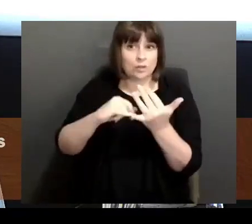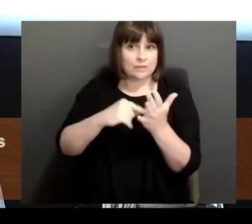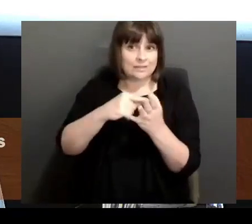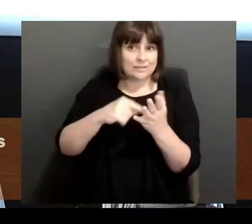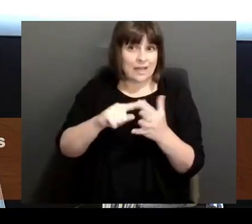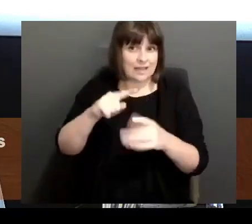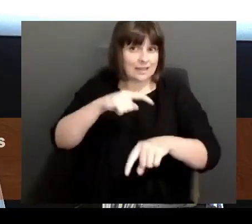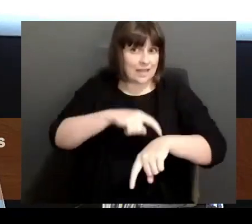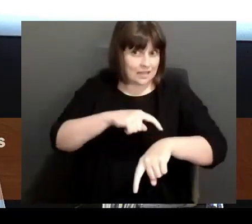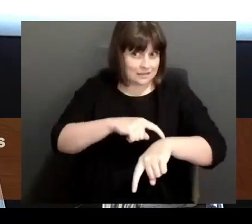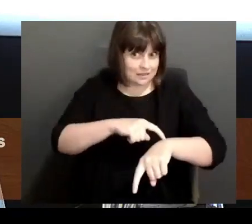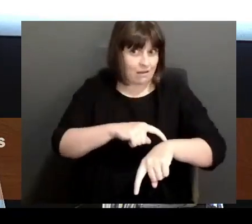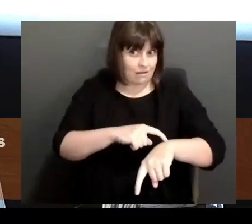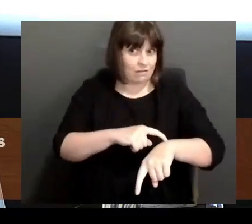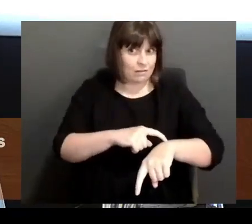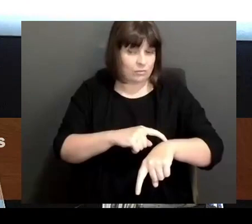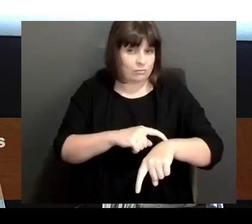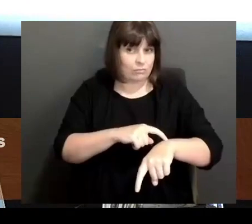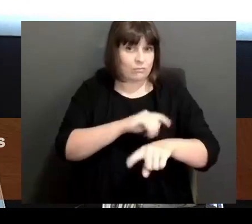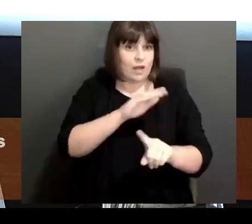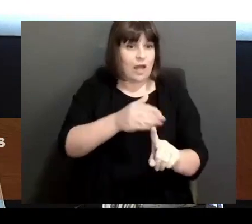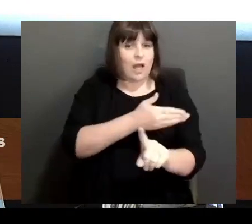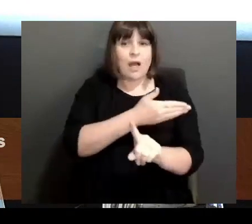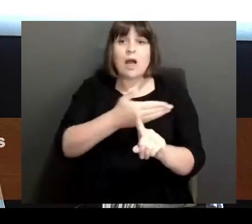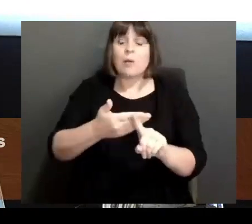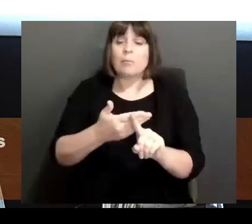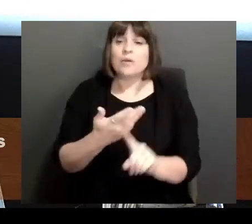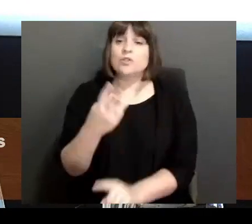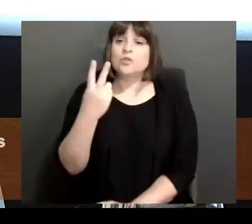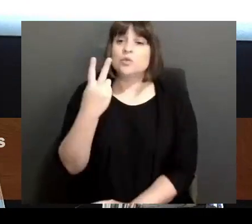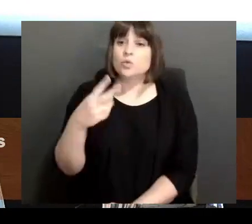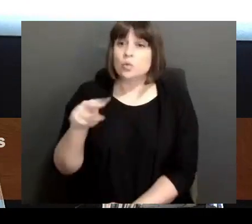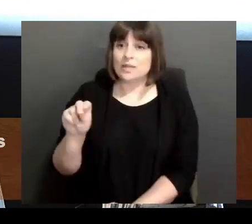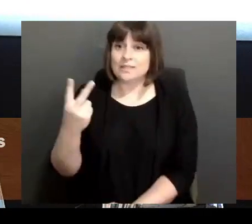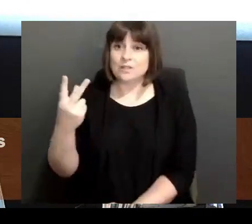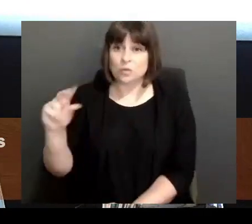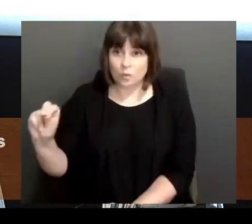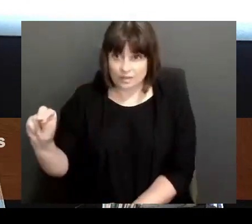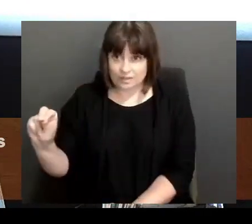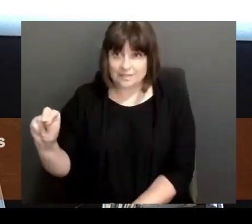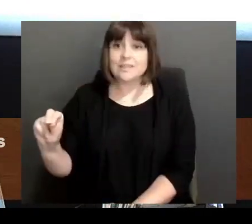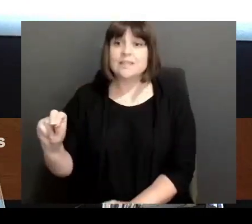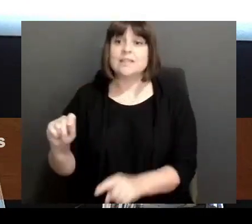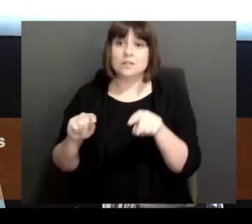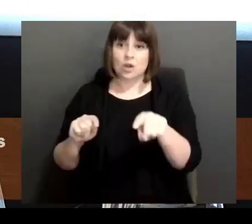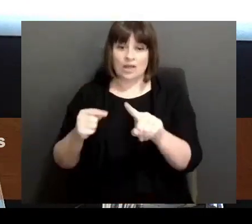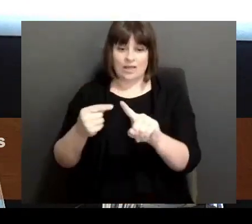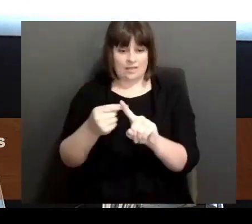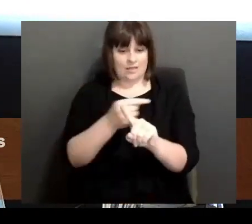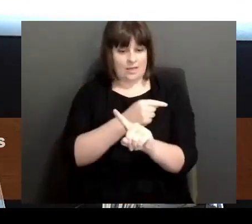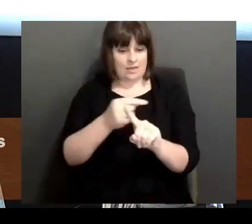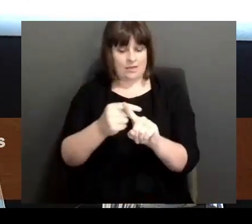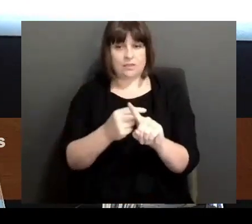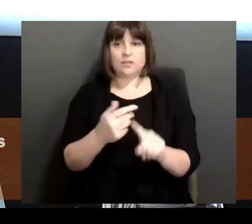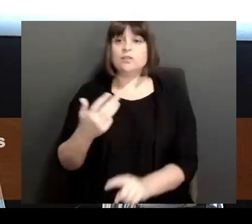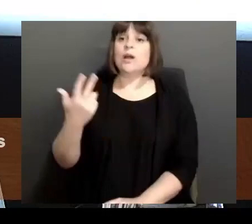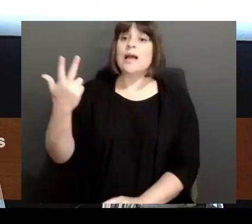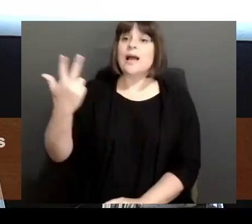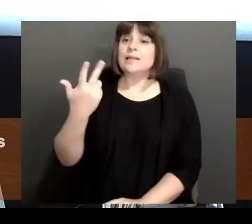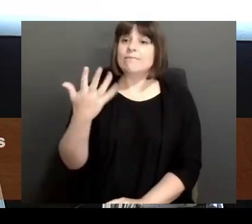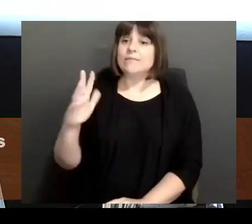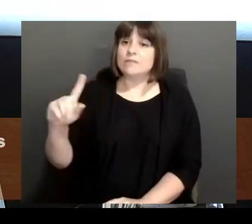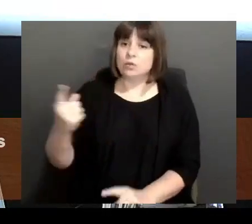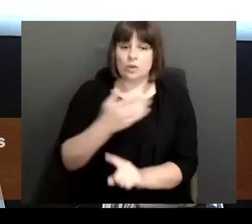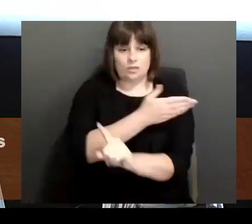from gold extraction up until 2020. So during all of that period from 1851 until